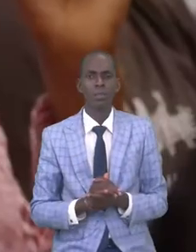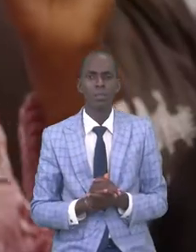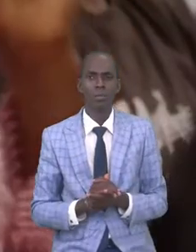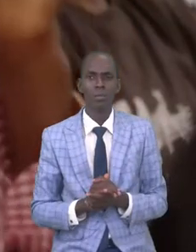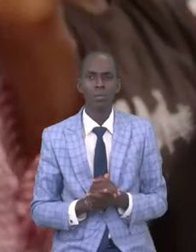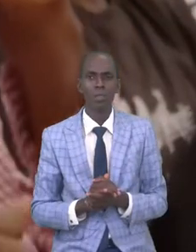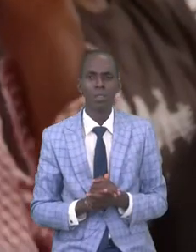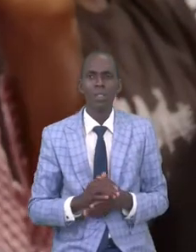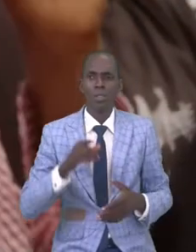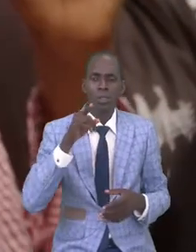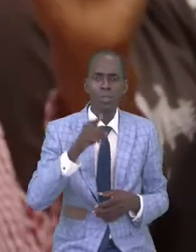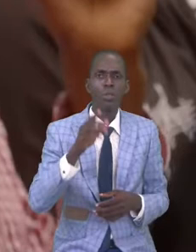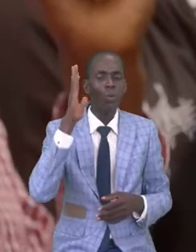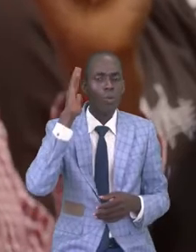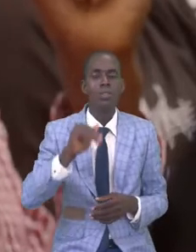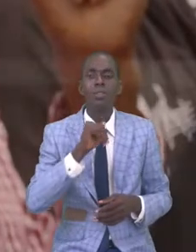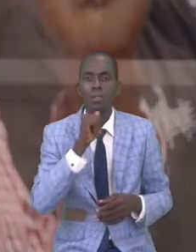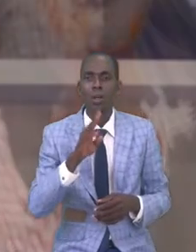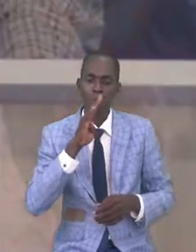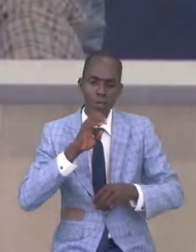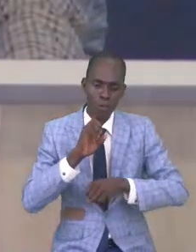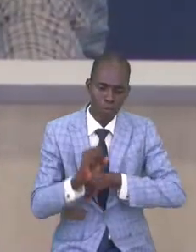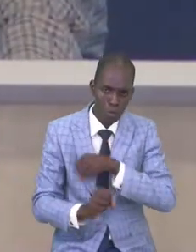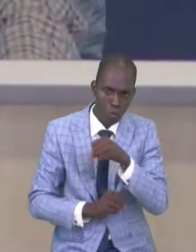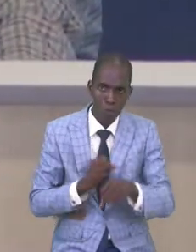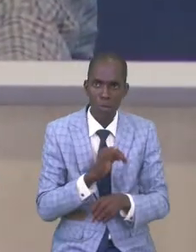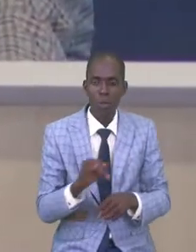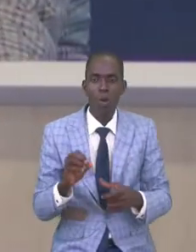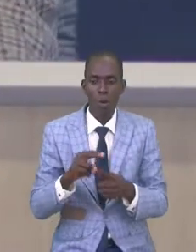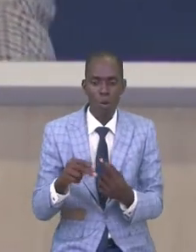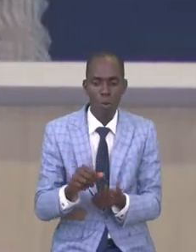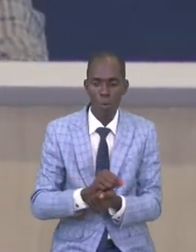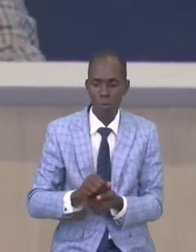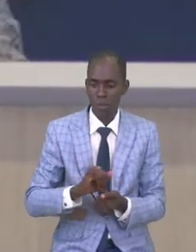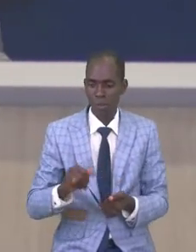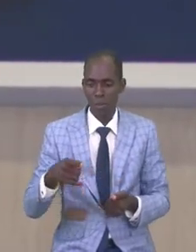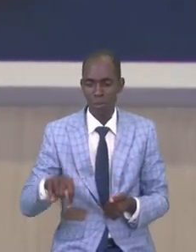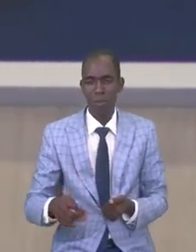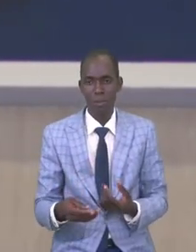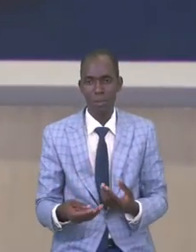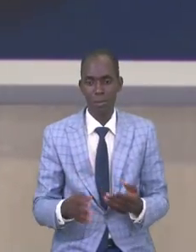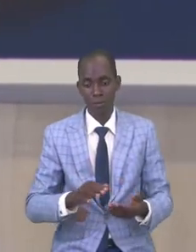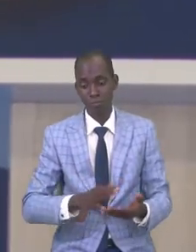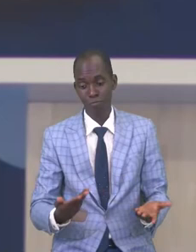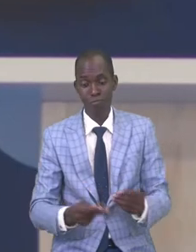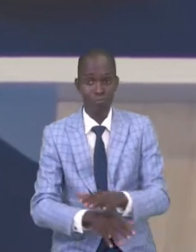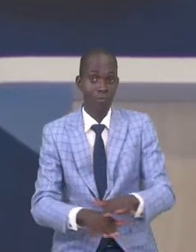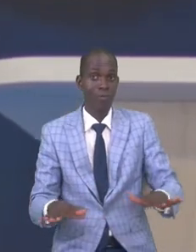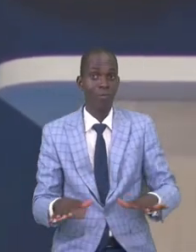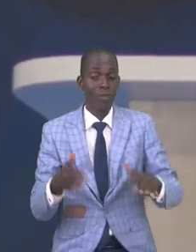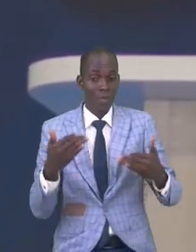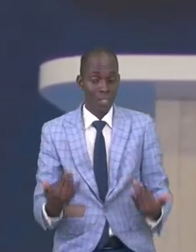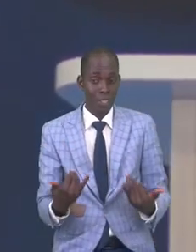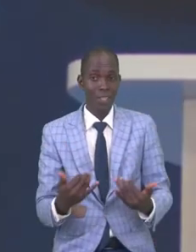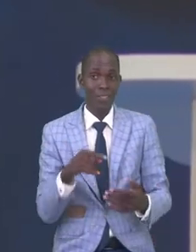You will not be scrubbing the floors of the world. Tonight, today, this afternoon,